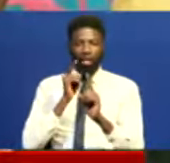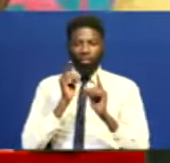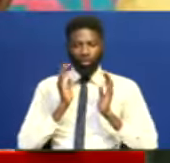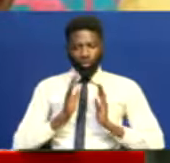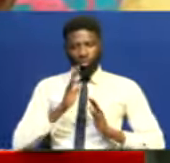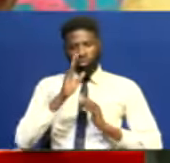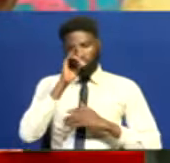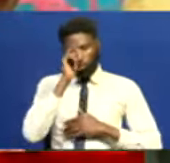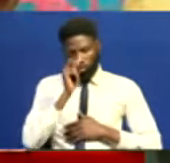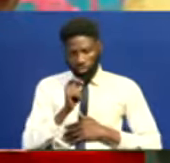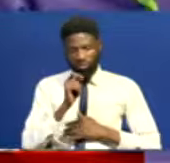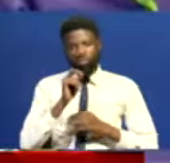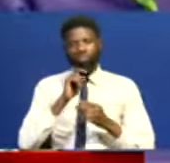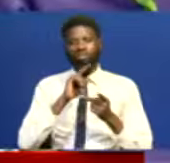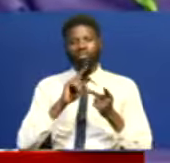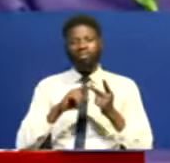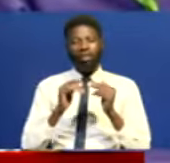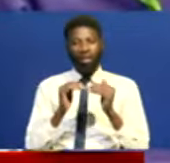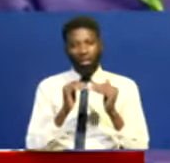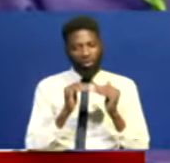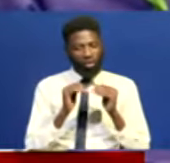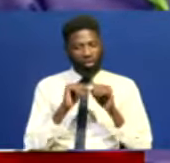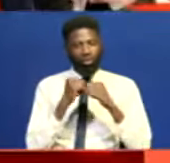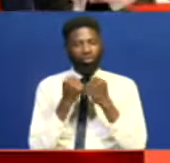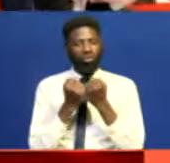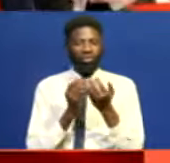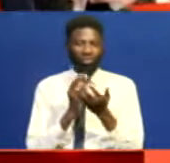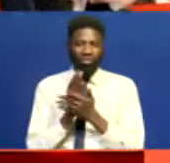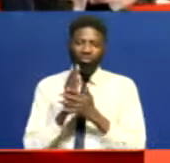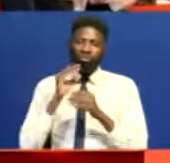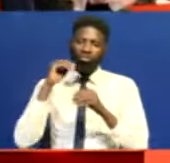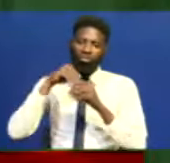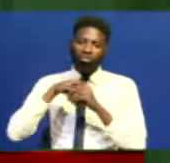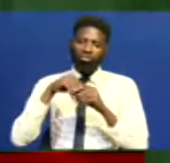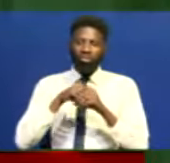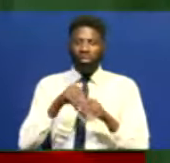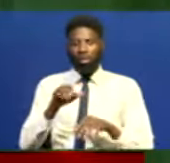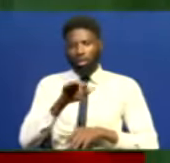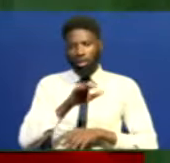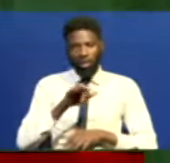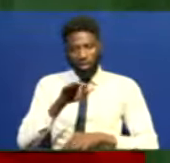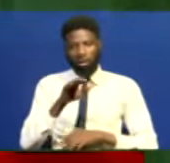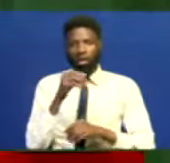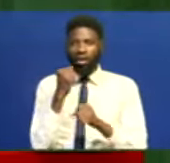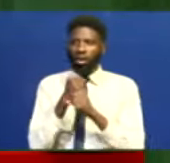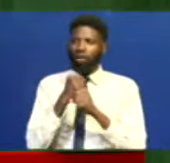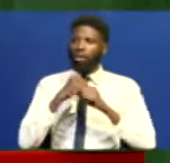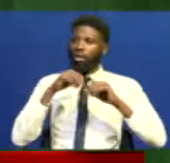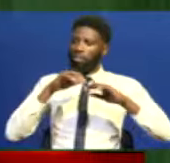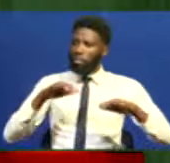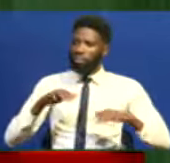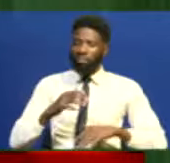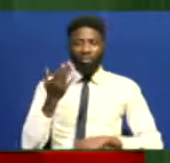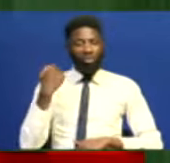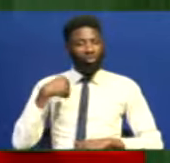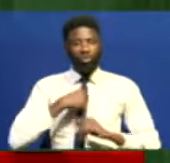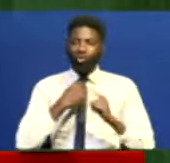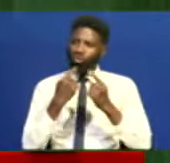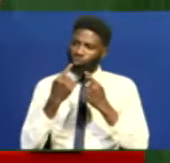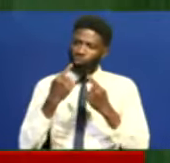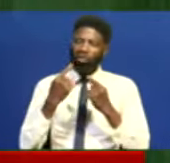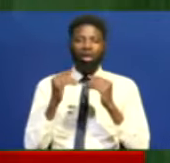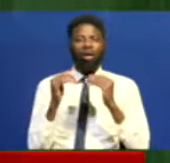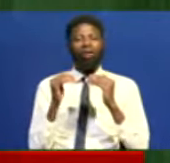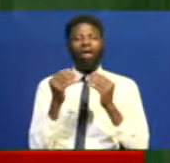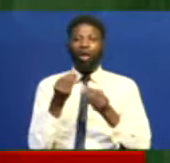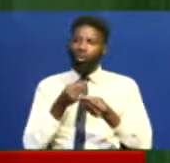equity, social justice, inclusiveness and equality in the labor market. We used to talk about we're going to grow the economy and the economy